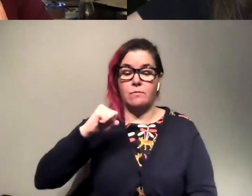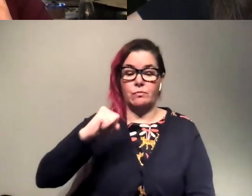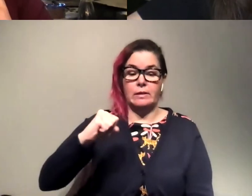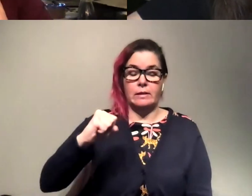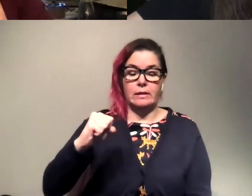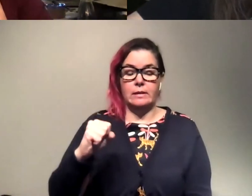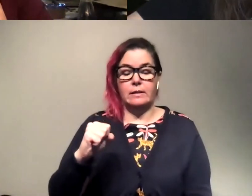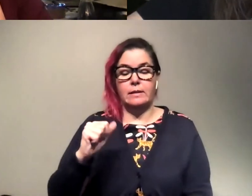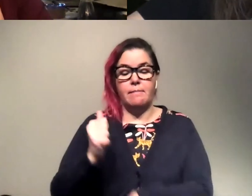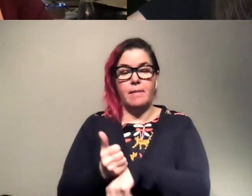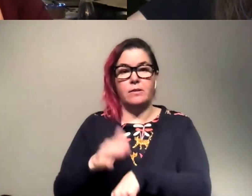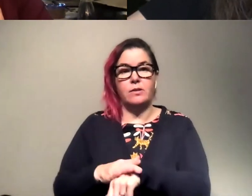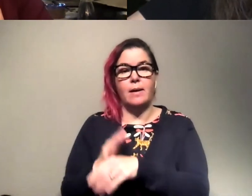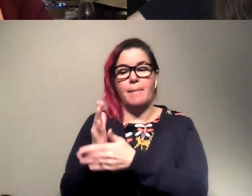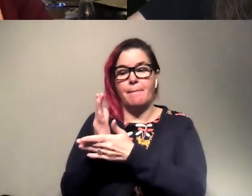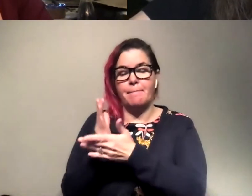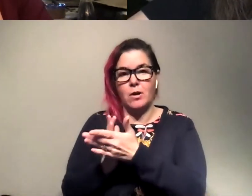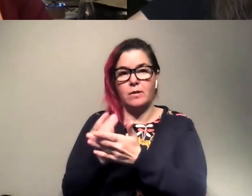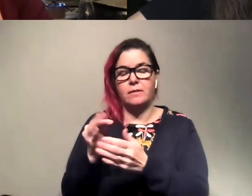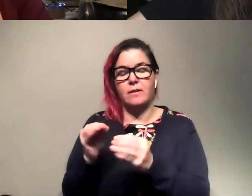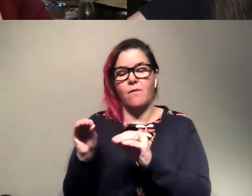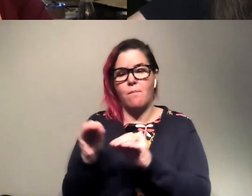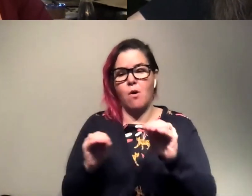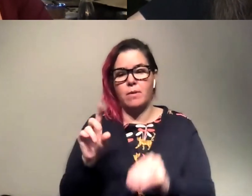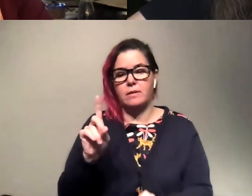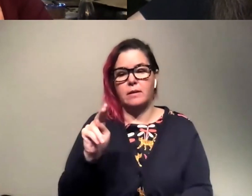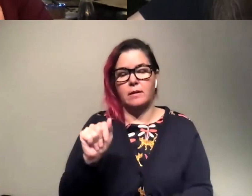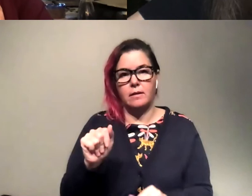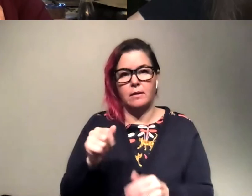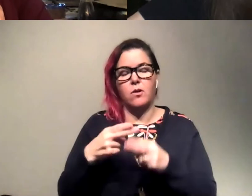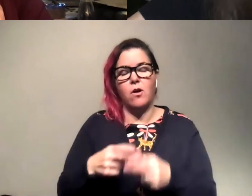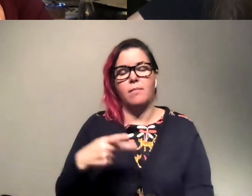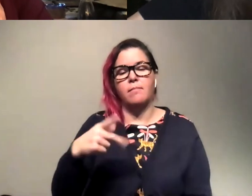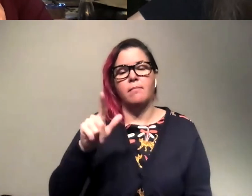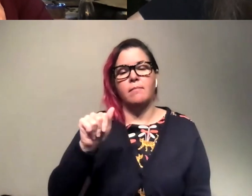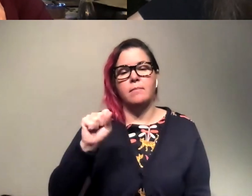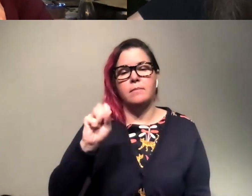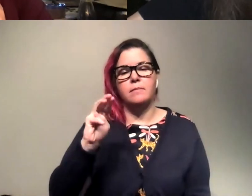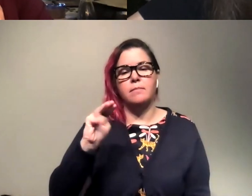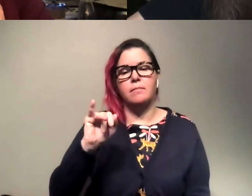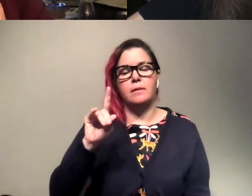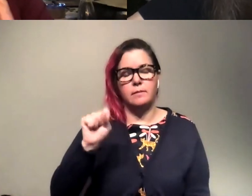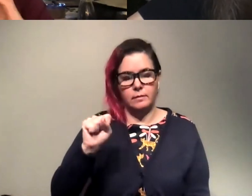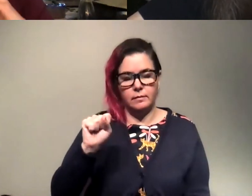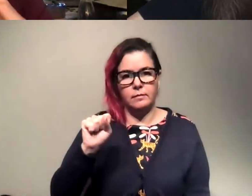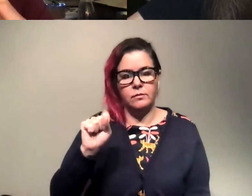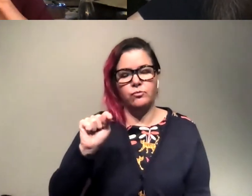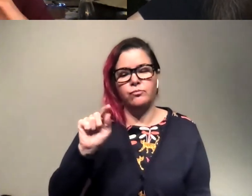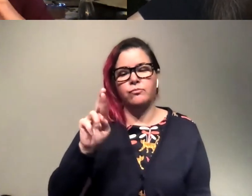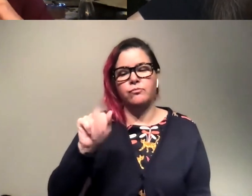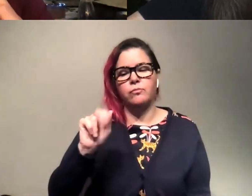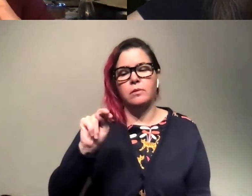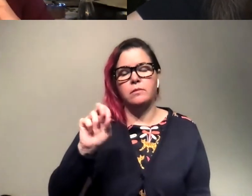based on pieces of mobile DNA that we call plasmids or even transposons. And so plasmids